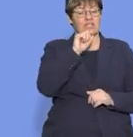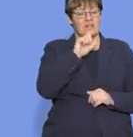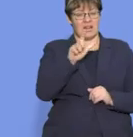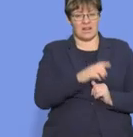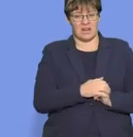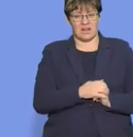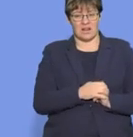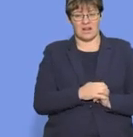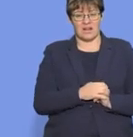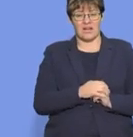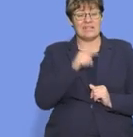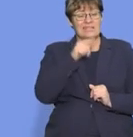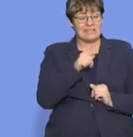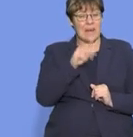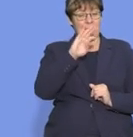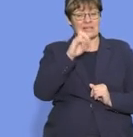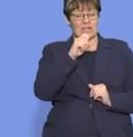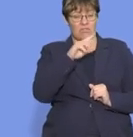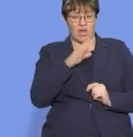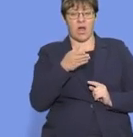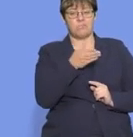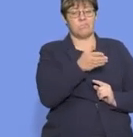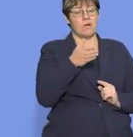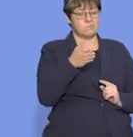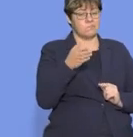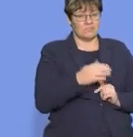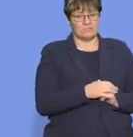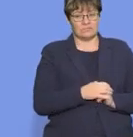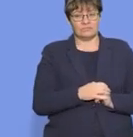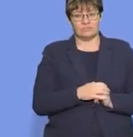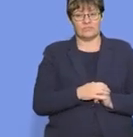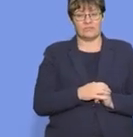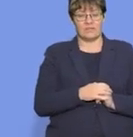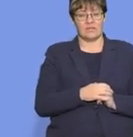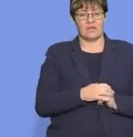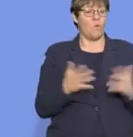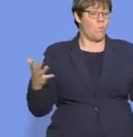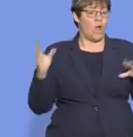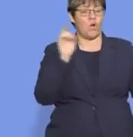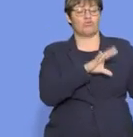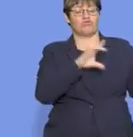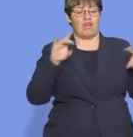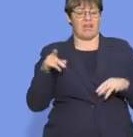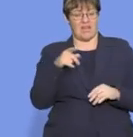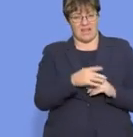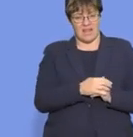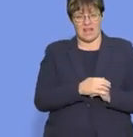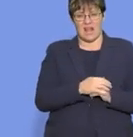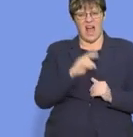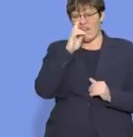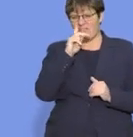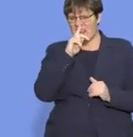Fossils of these bacteria exist. And this is a place in Australia, and all of